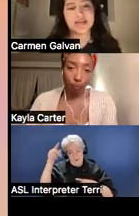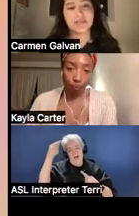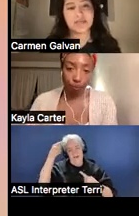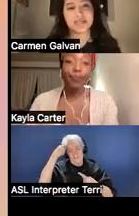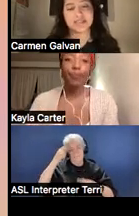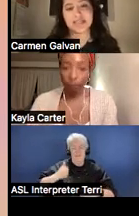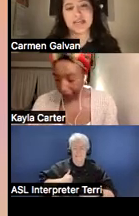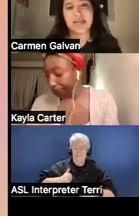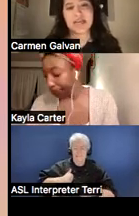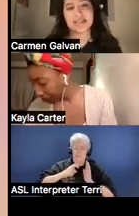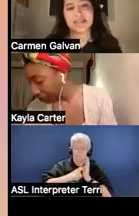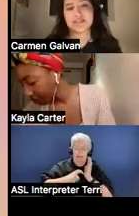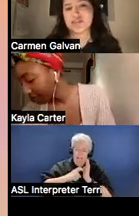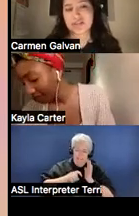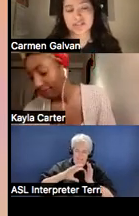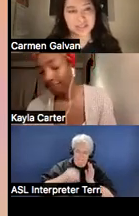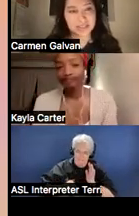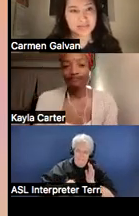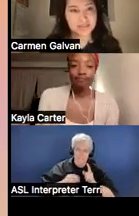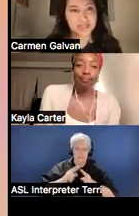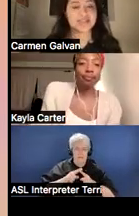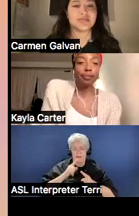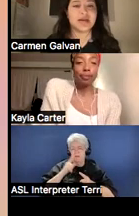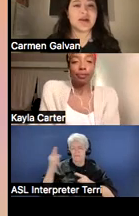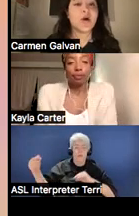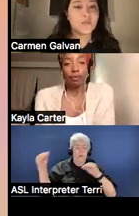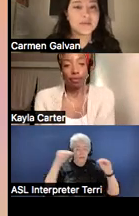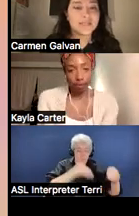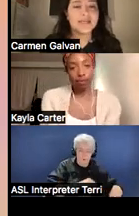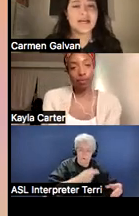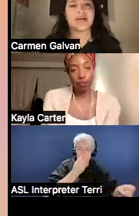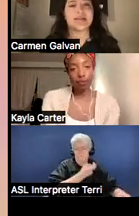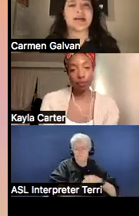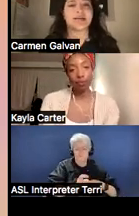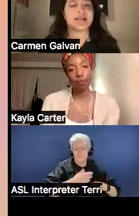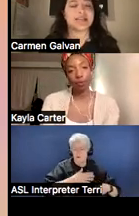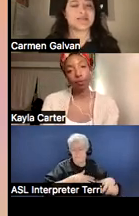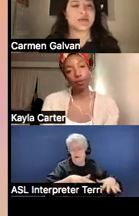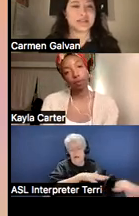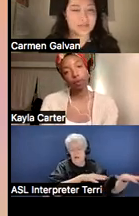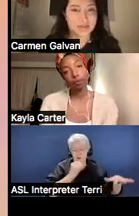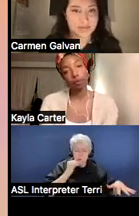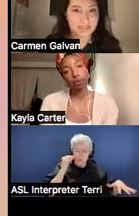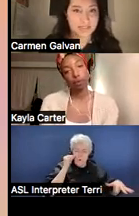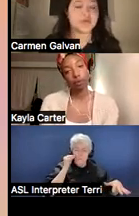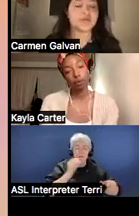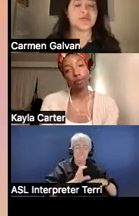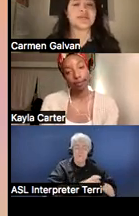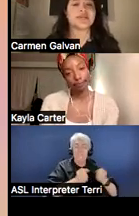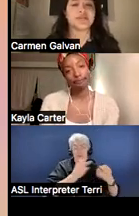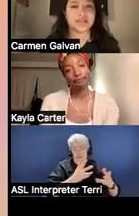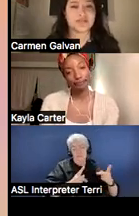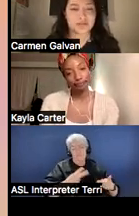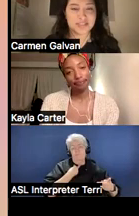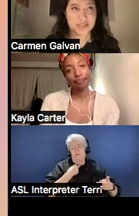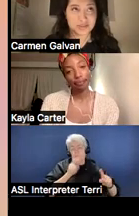mining companies and the destruction that they've done to my home, and how that has forced many of us to move